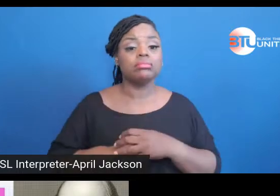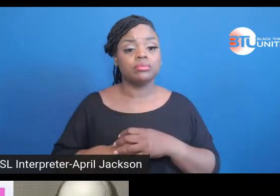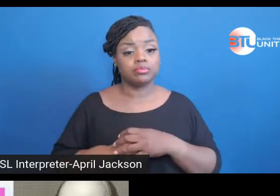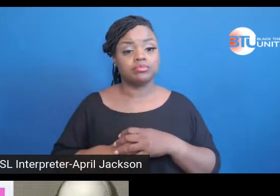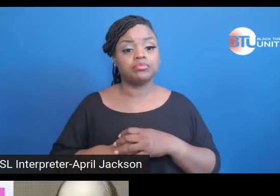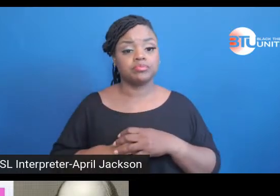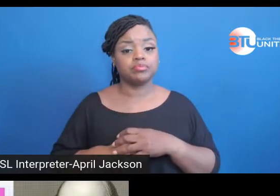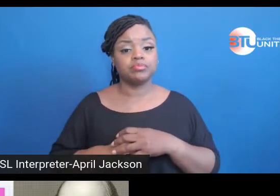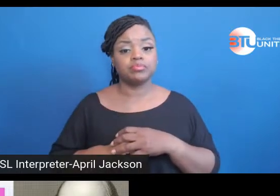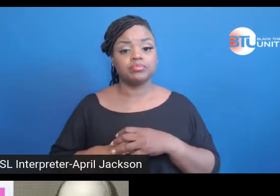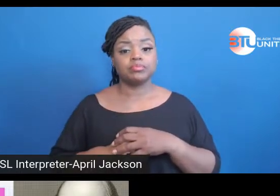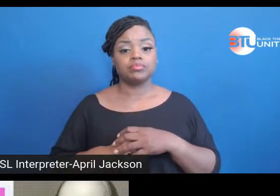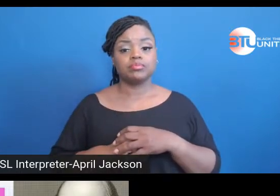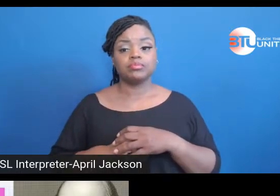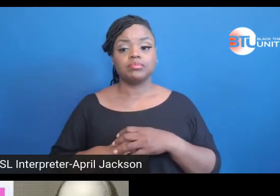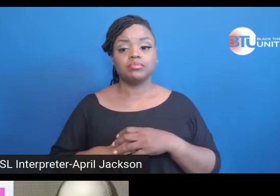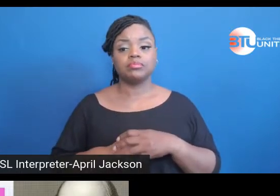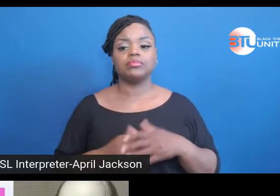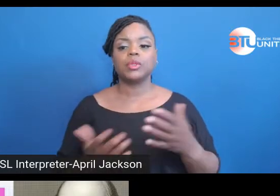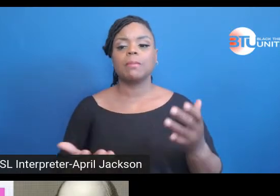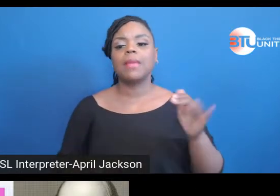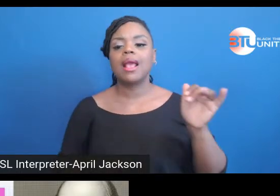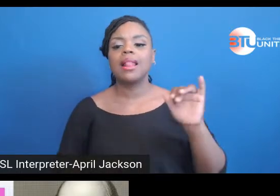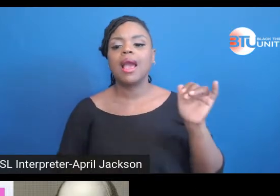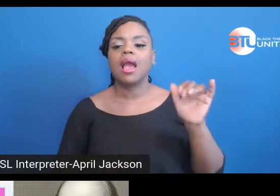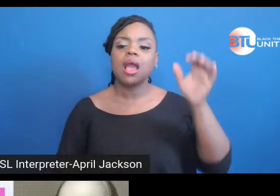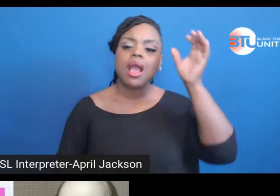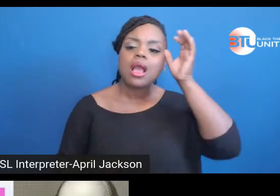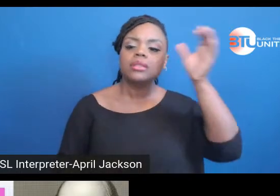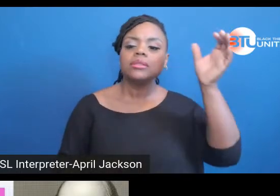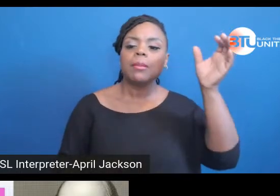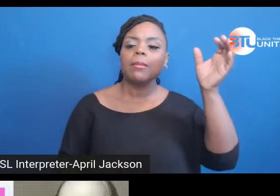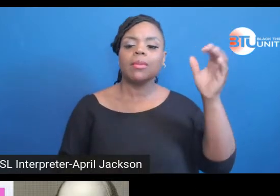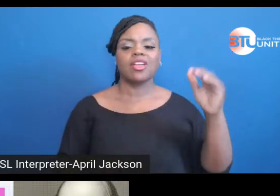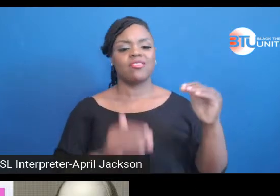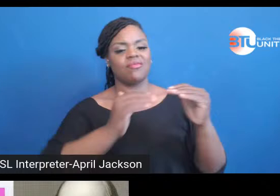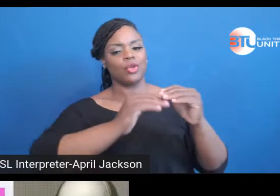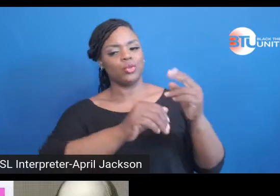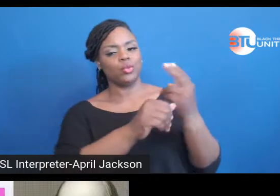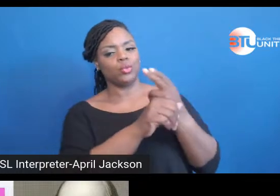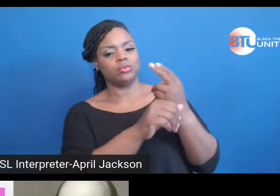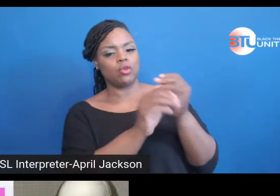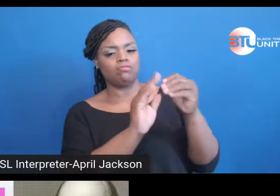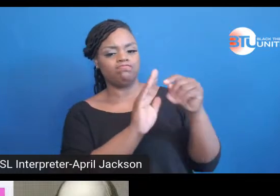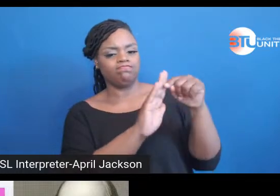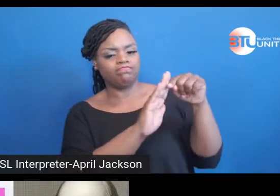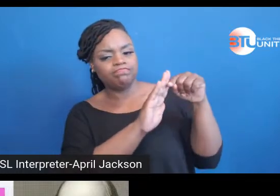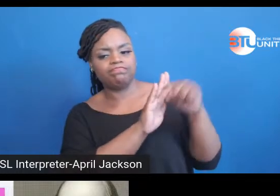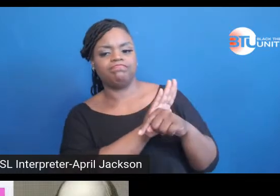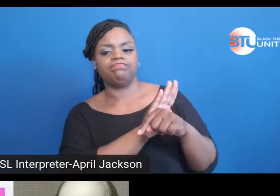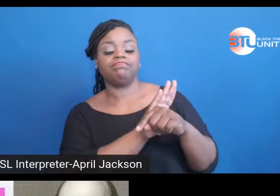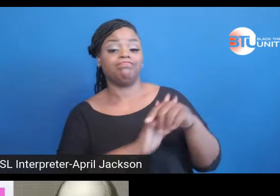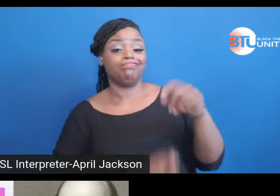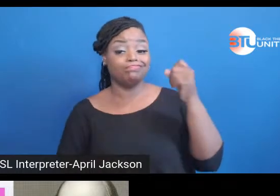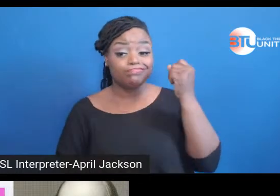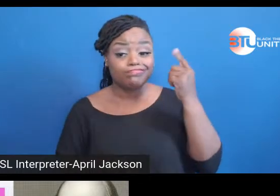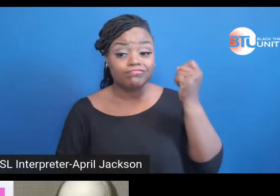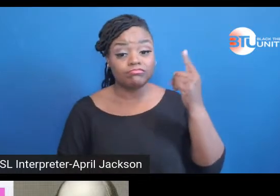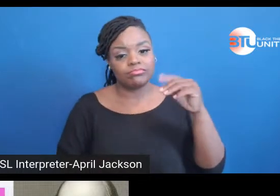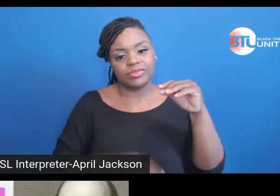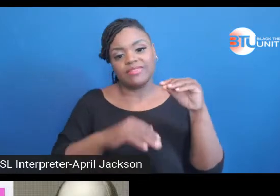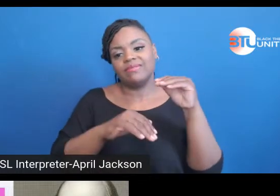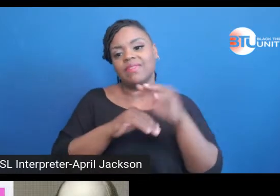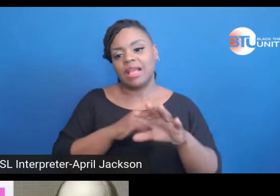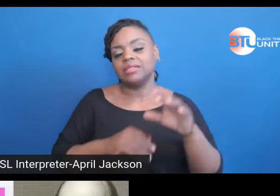I will say, fair use, I won't go down the rabbit hole, but just to, for you to know that you should get advice before you want to